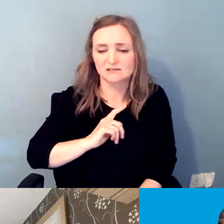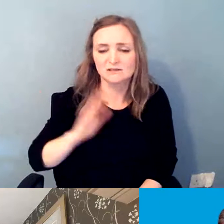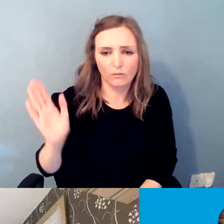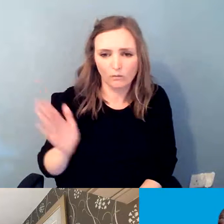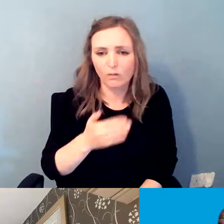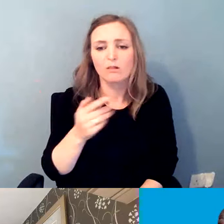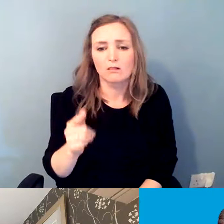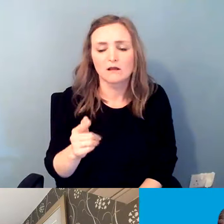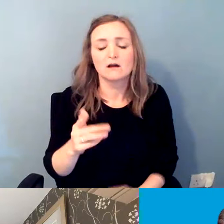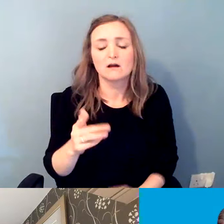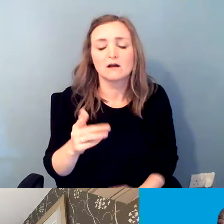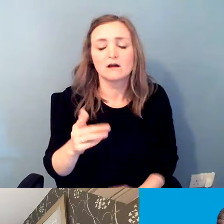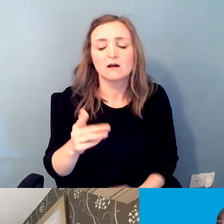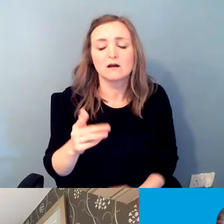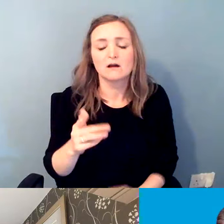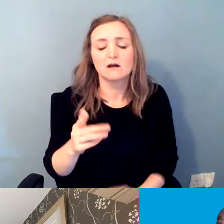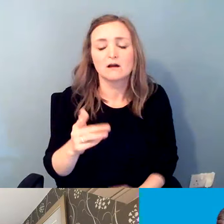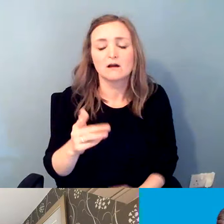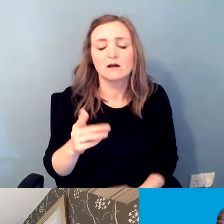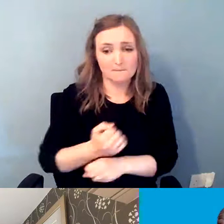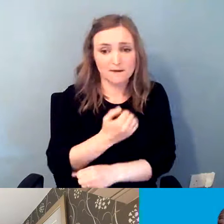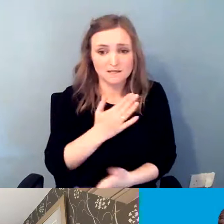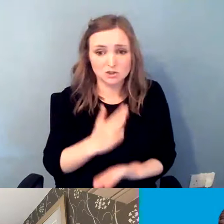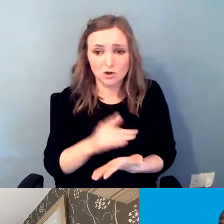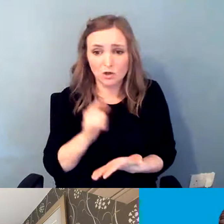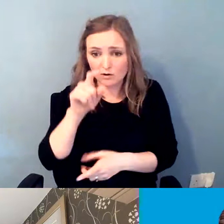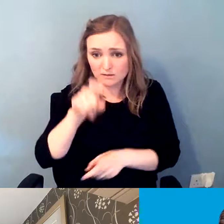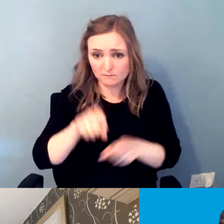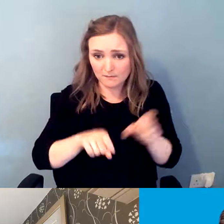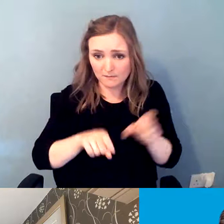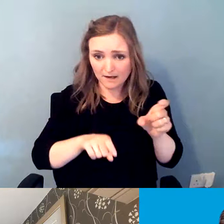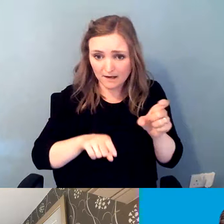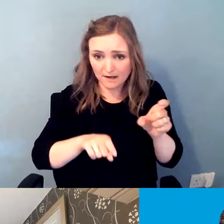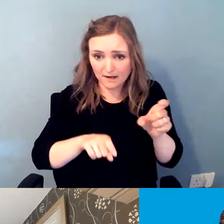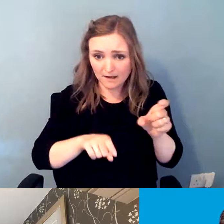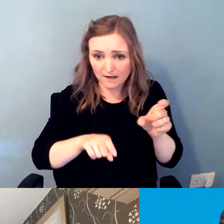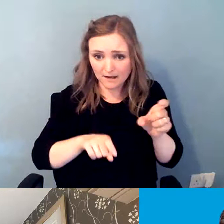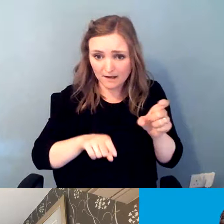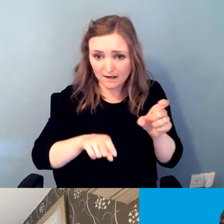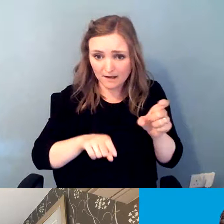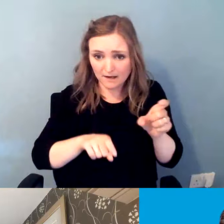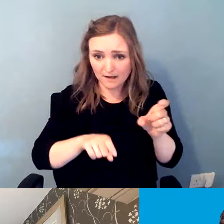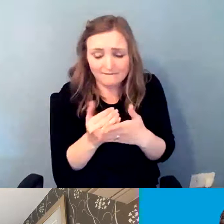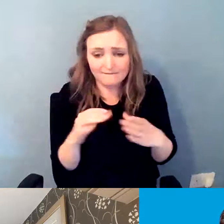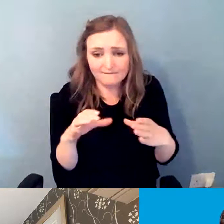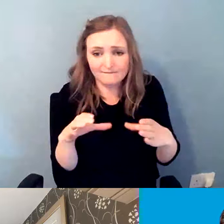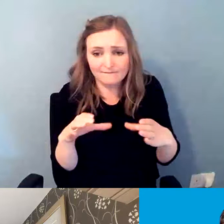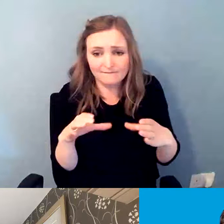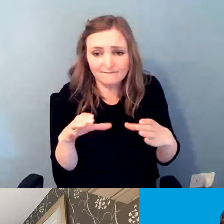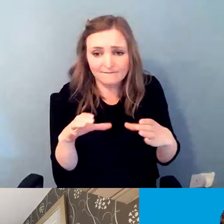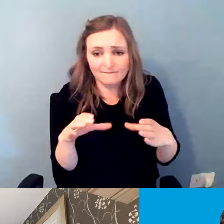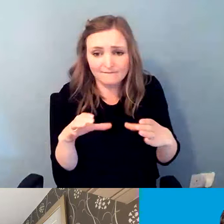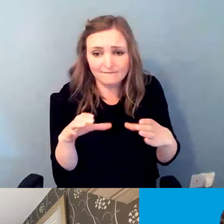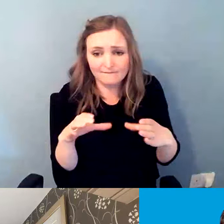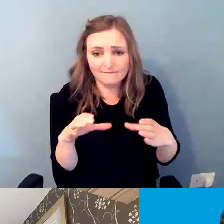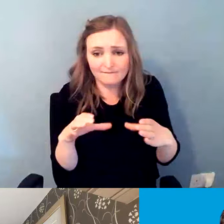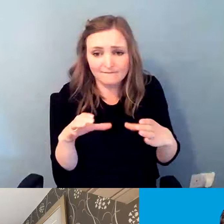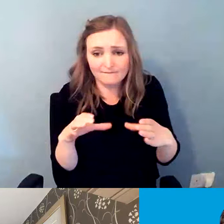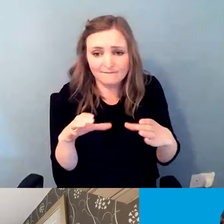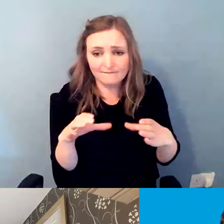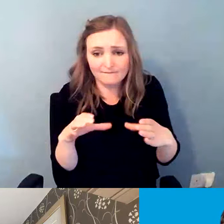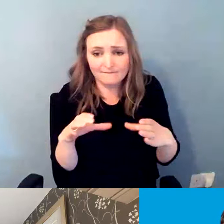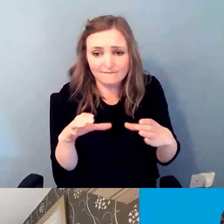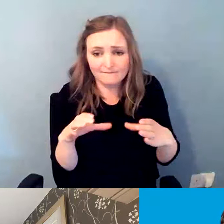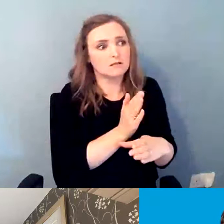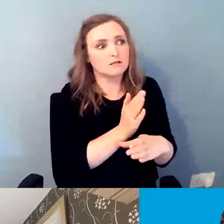clinicians need to make sure we safety net those people properly, because what happens is everybody loses track of time, and COVID's been dreadful for